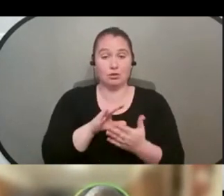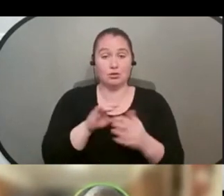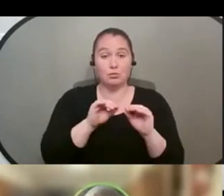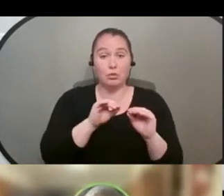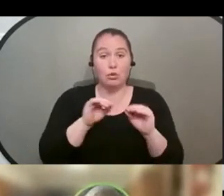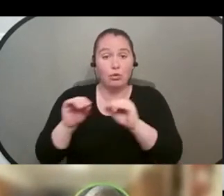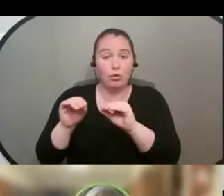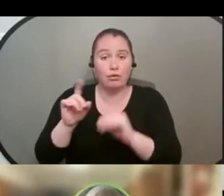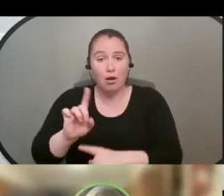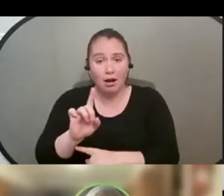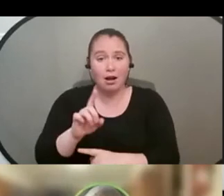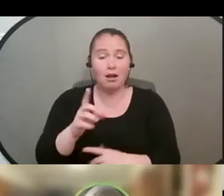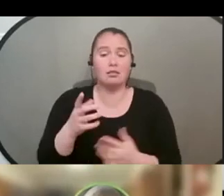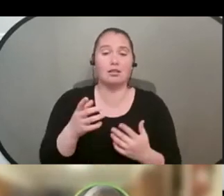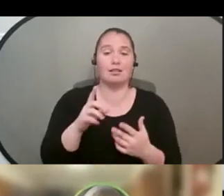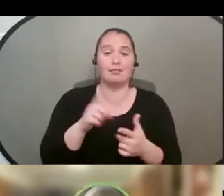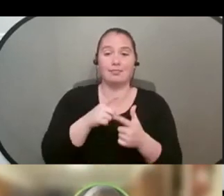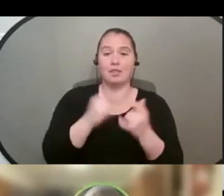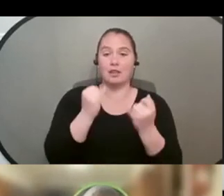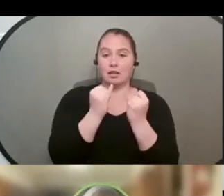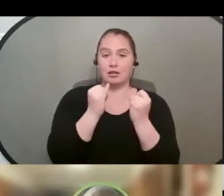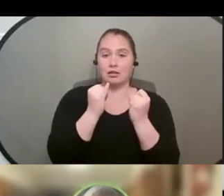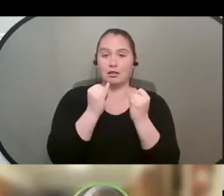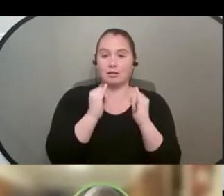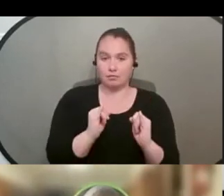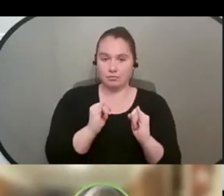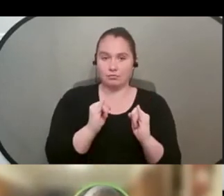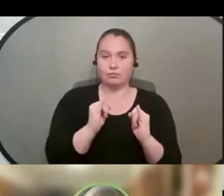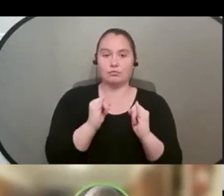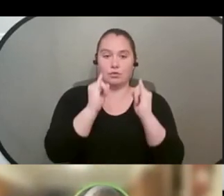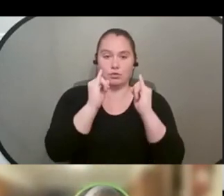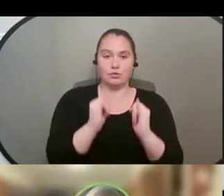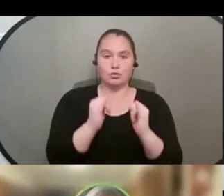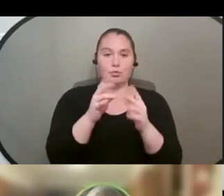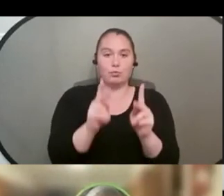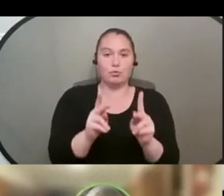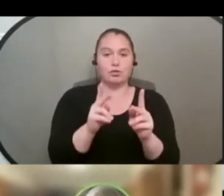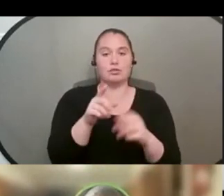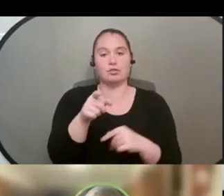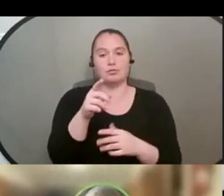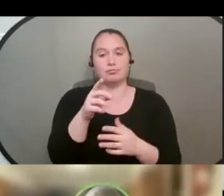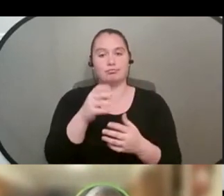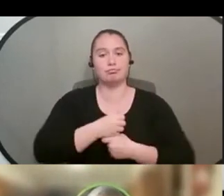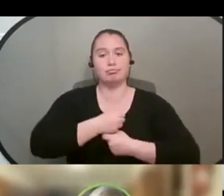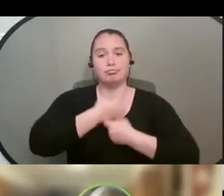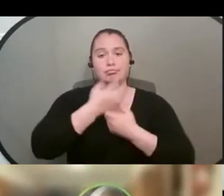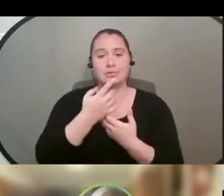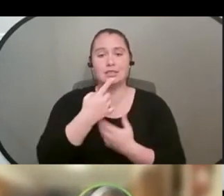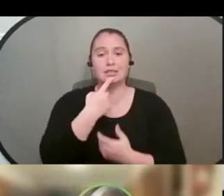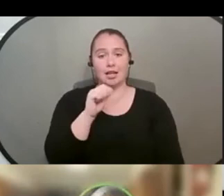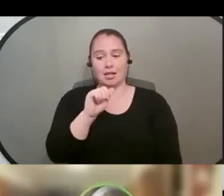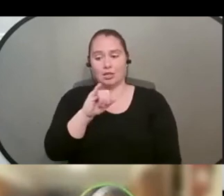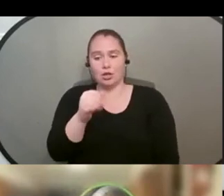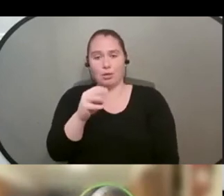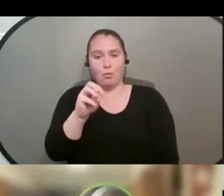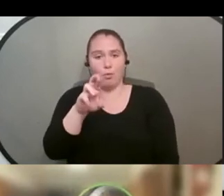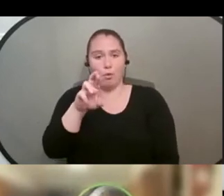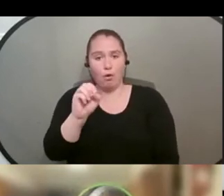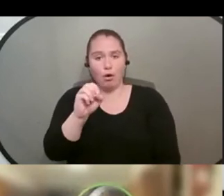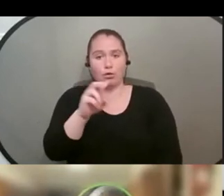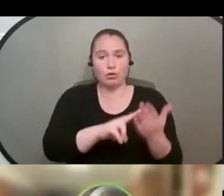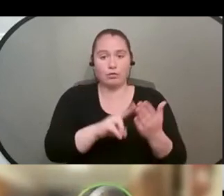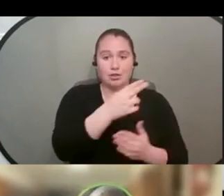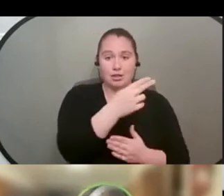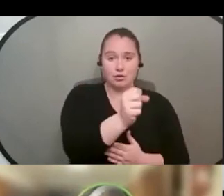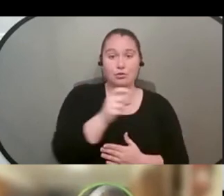And there was an individual who also shared their experience with the closure of A.J. Moore and University High School from the previous